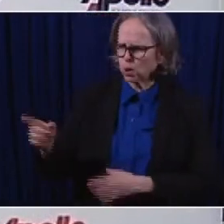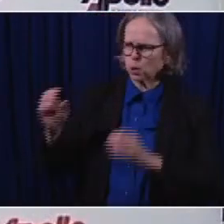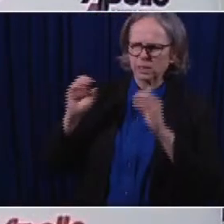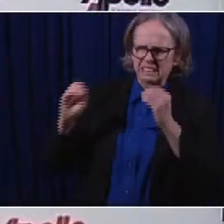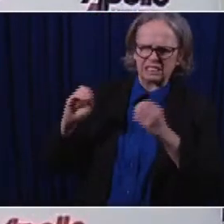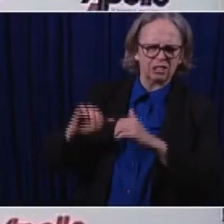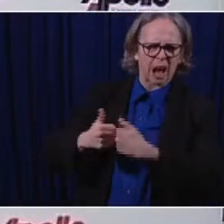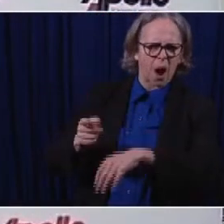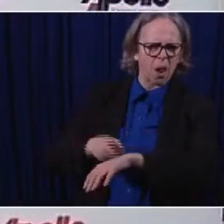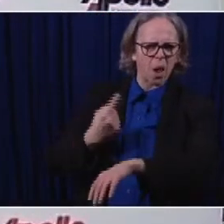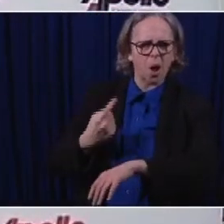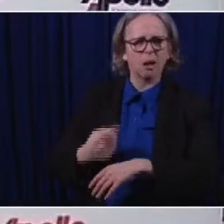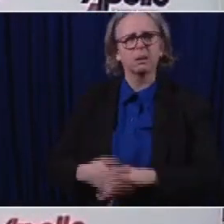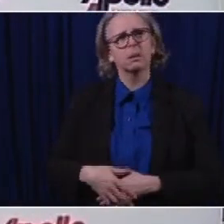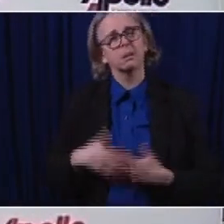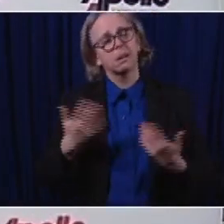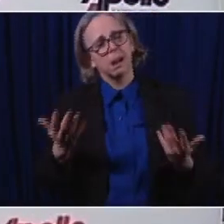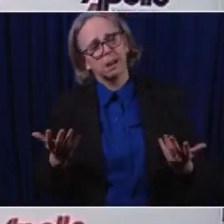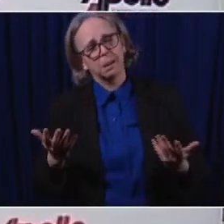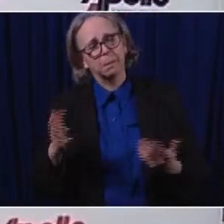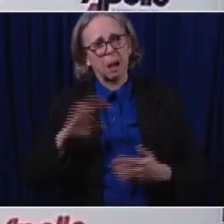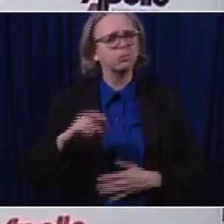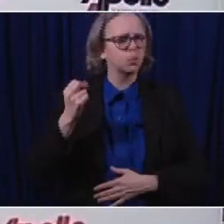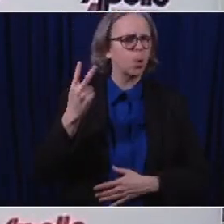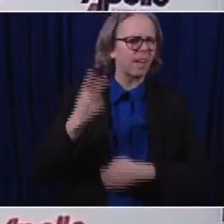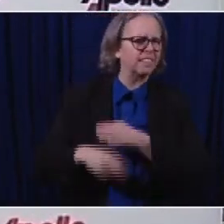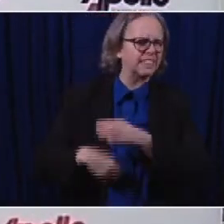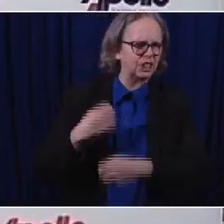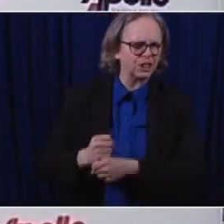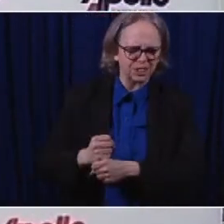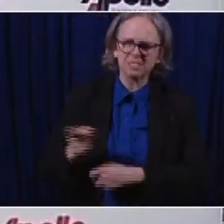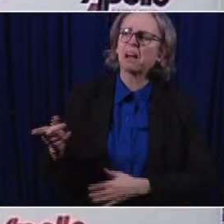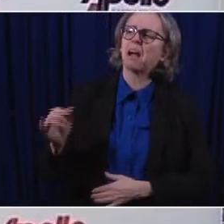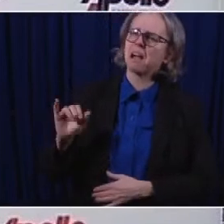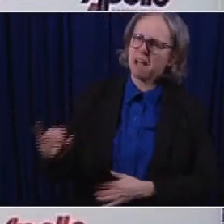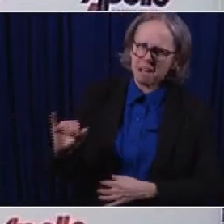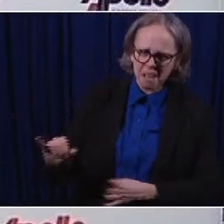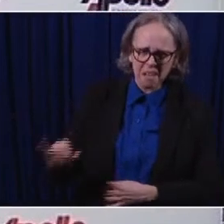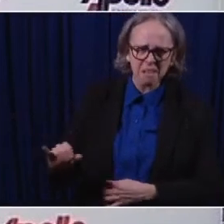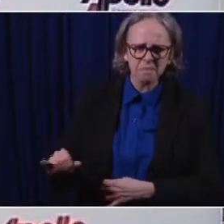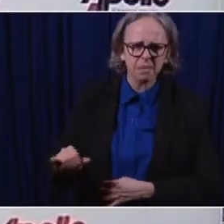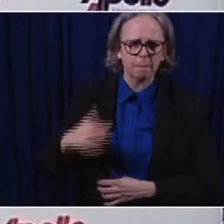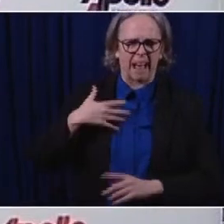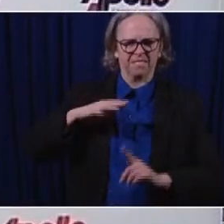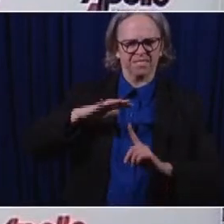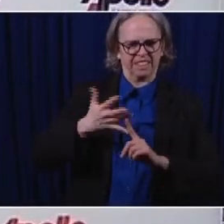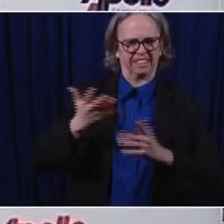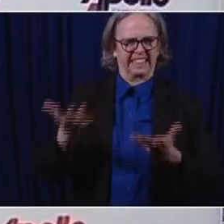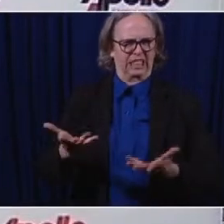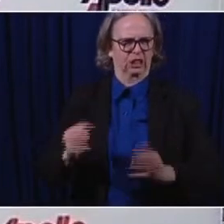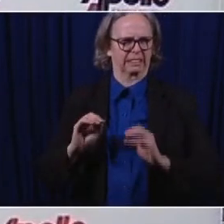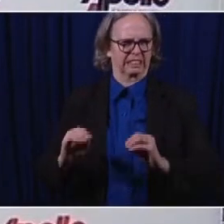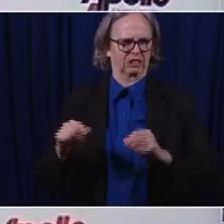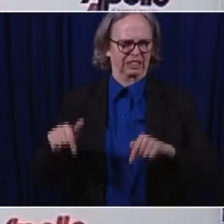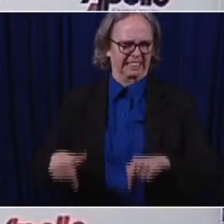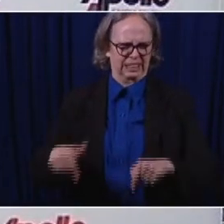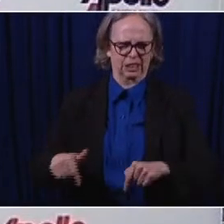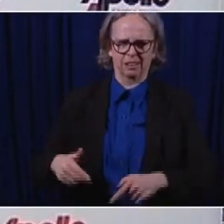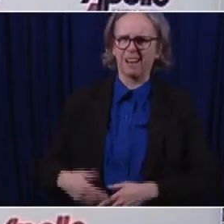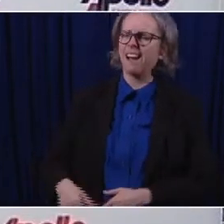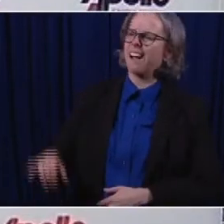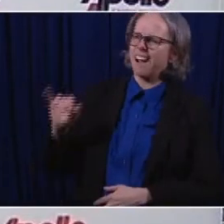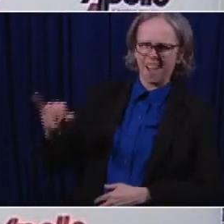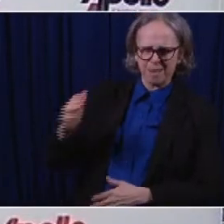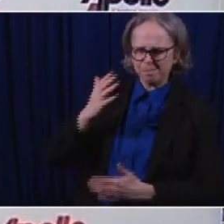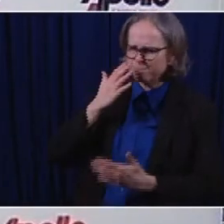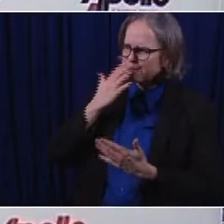Well, I've been teaching for about 12 years, and I'm in my 5th year here at Apollo Career Center. Well, that's great. Well, we appreciate your